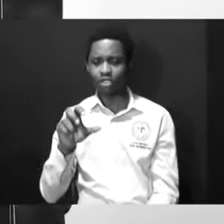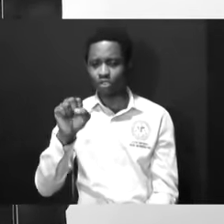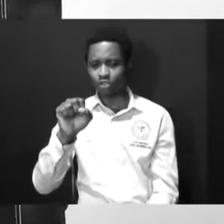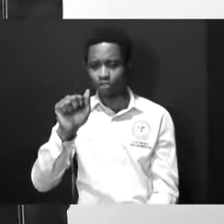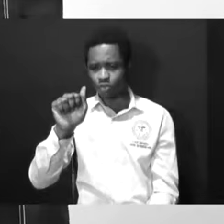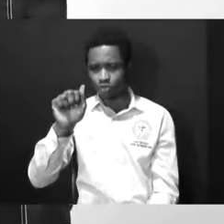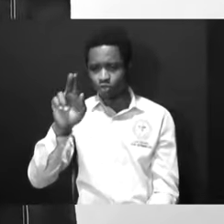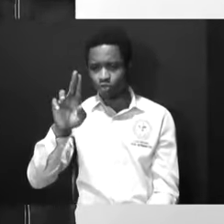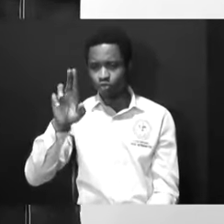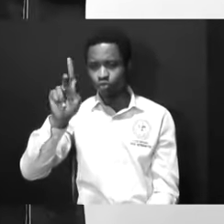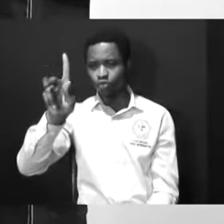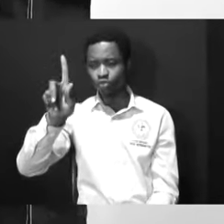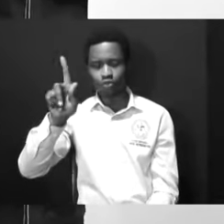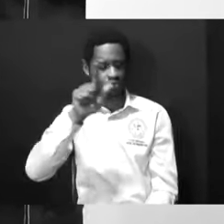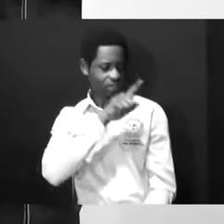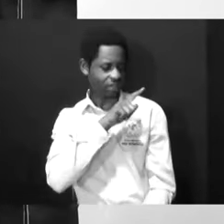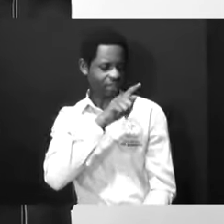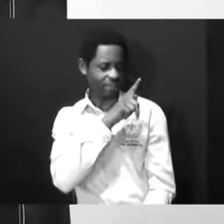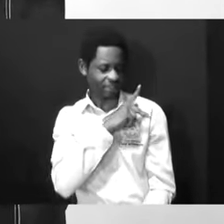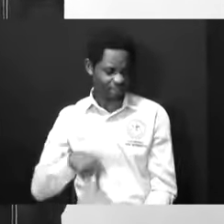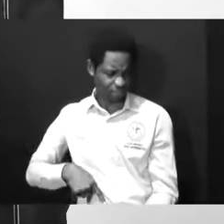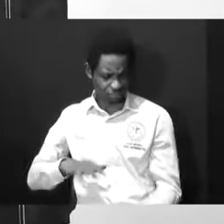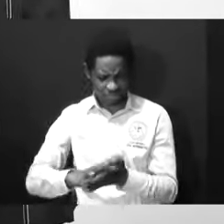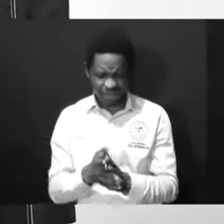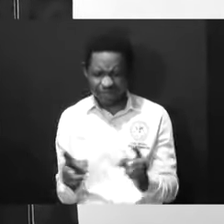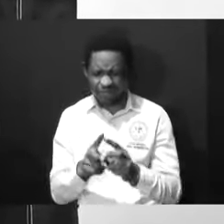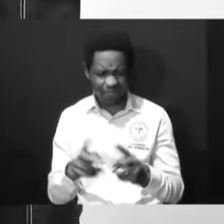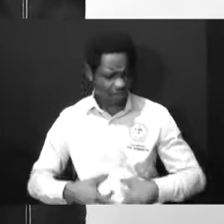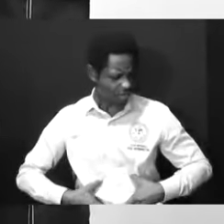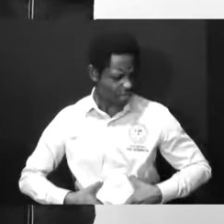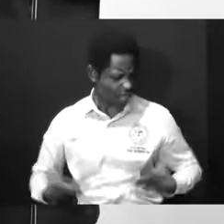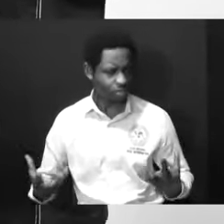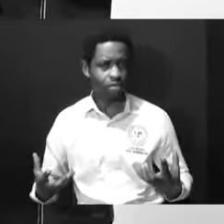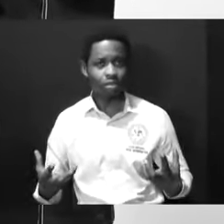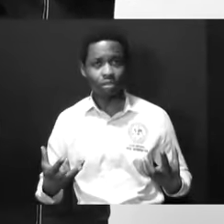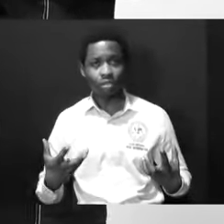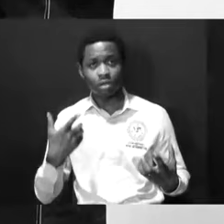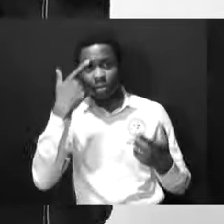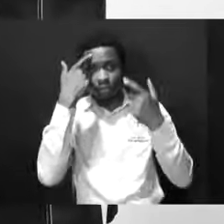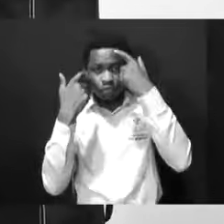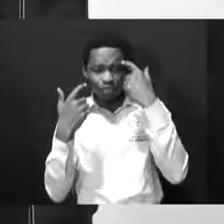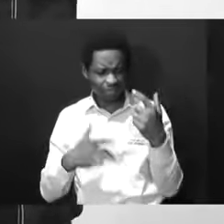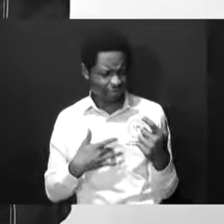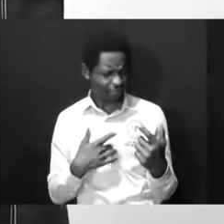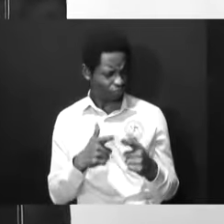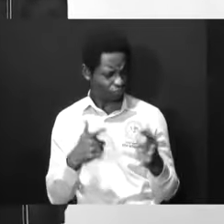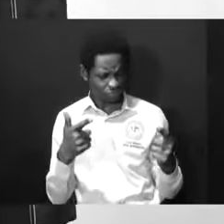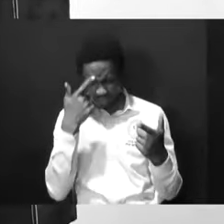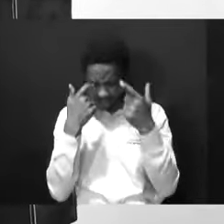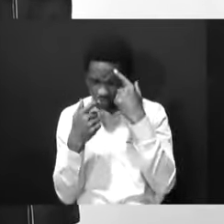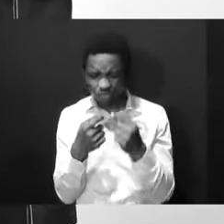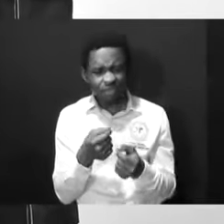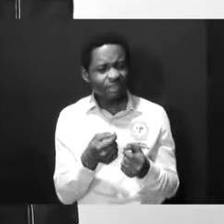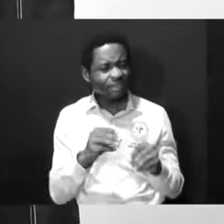This refrain displeased him greatly. They have credited David with tens of thousands,